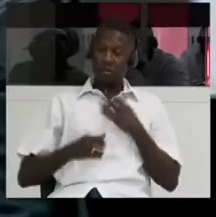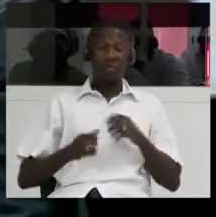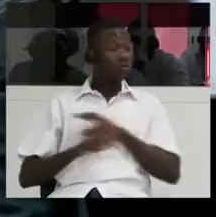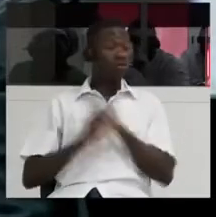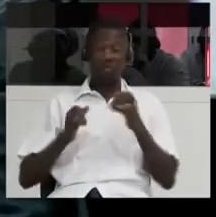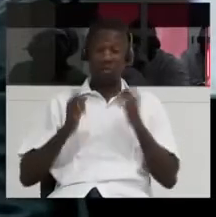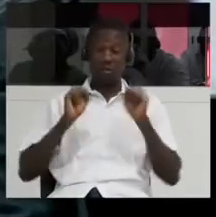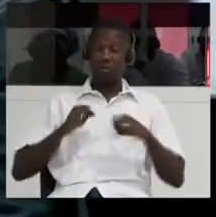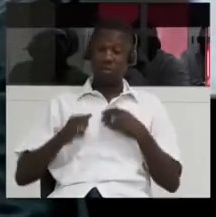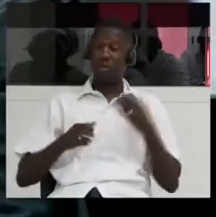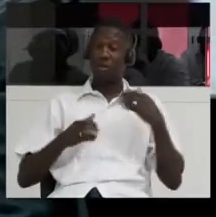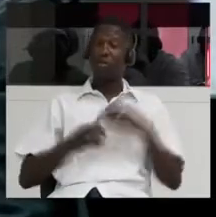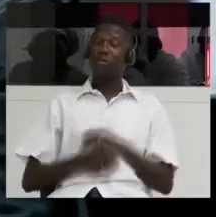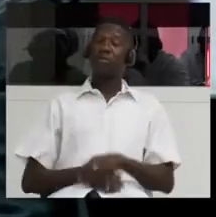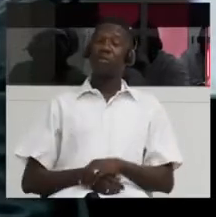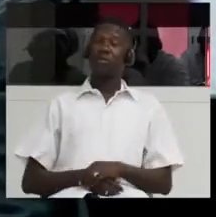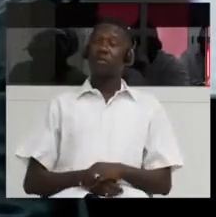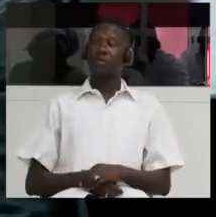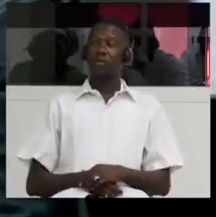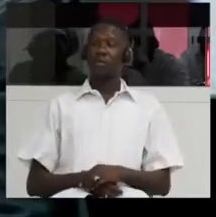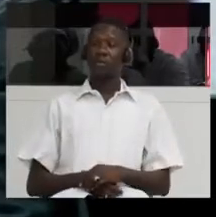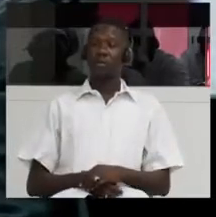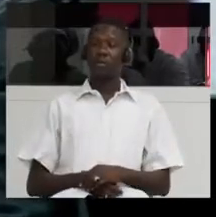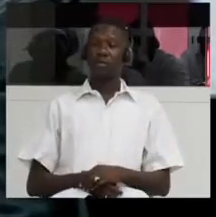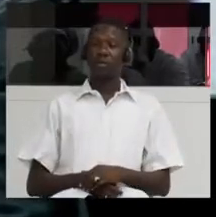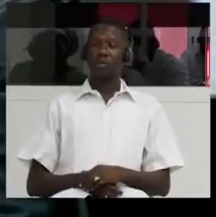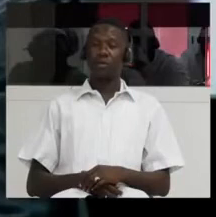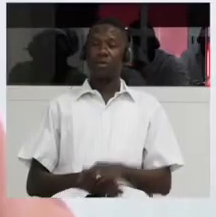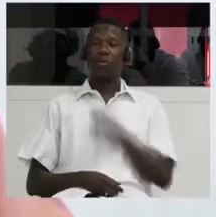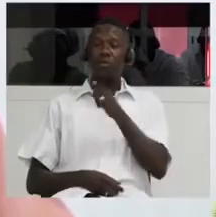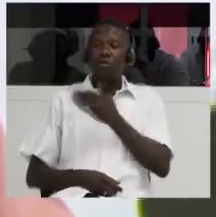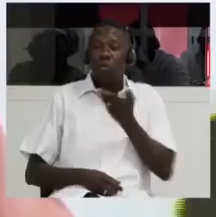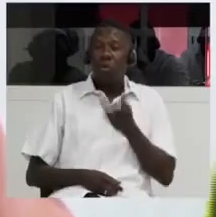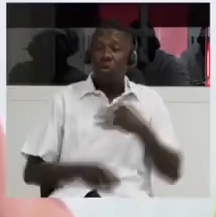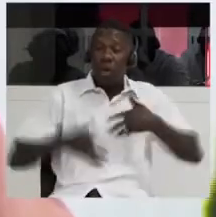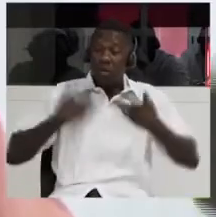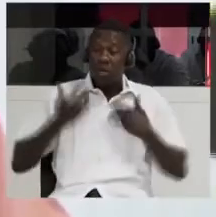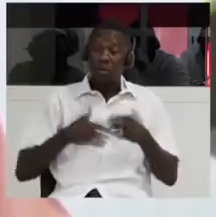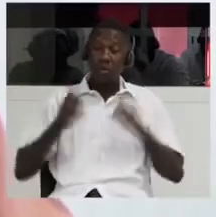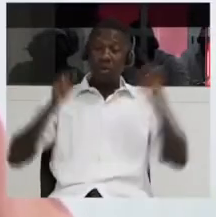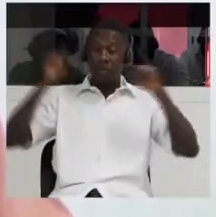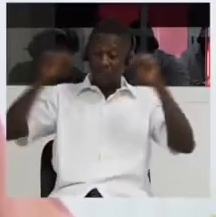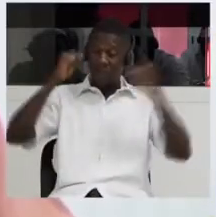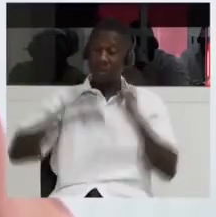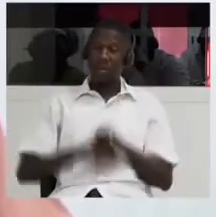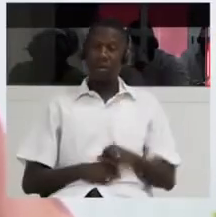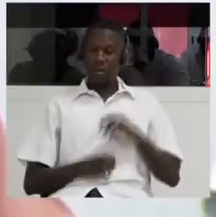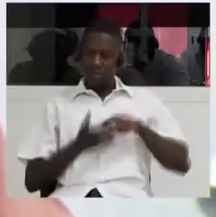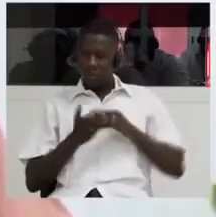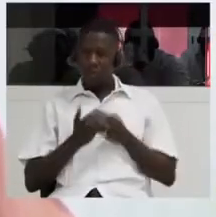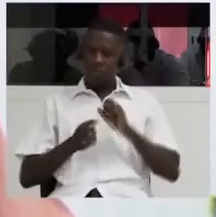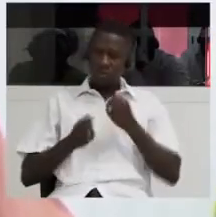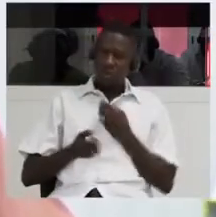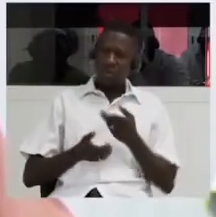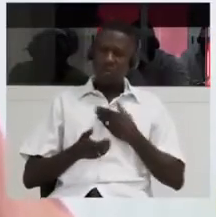Why were you jubilant? Sorry? Why were you jubilant? Because we know that we will now access these new weapons, including